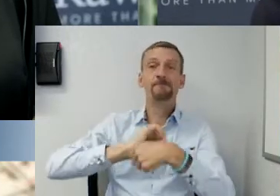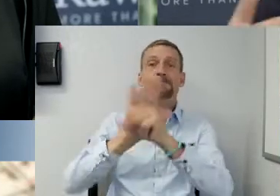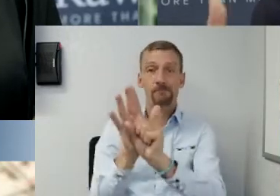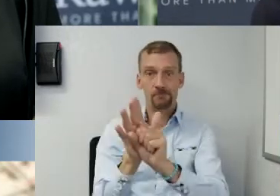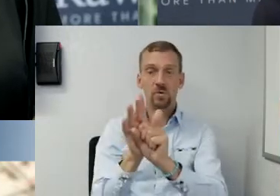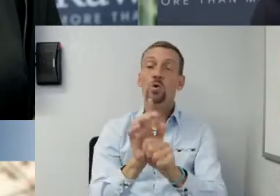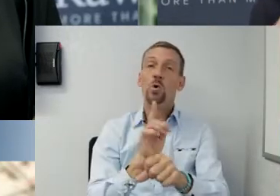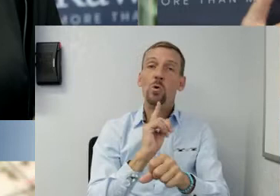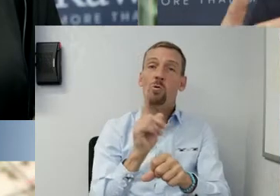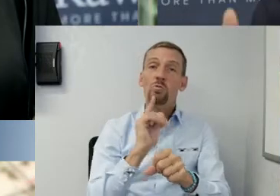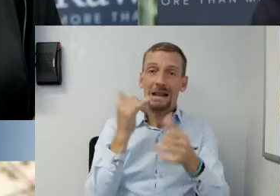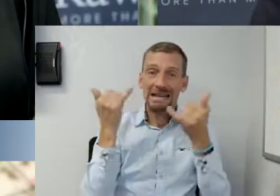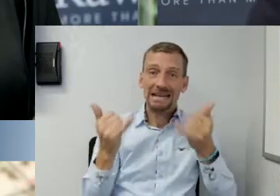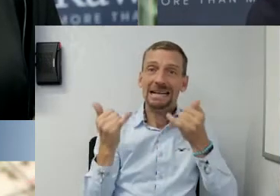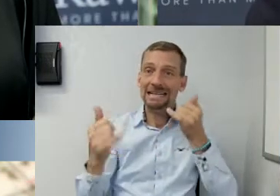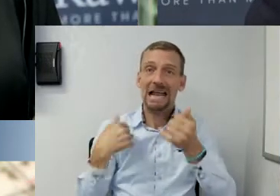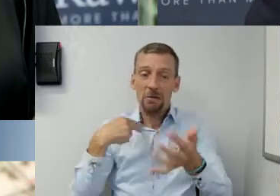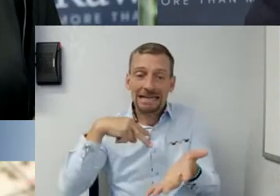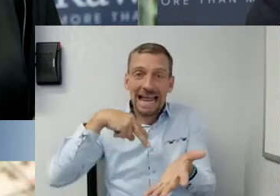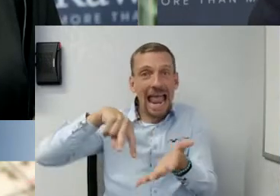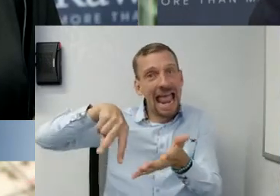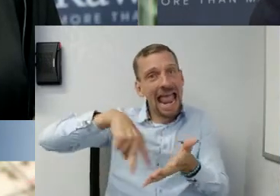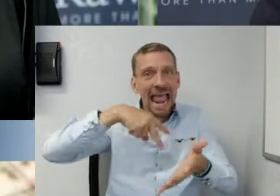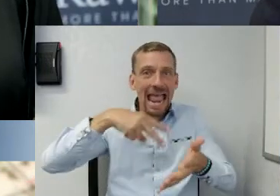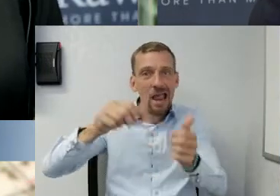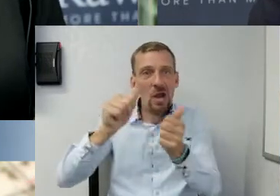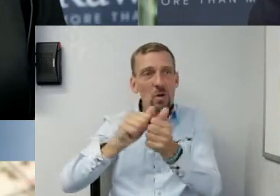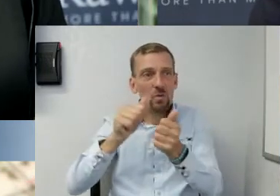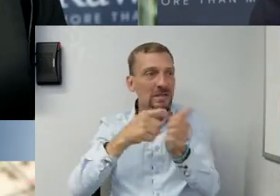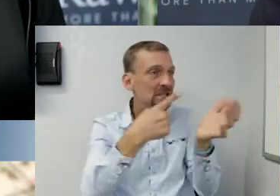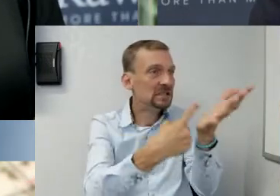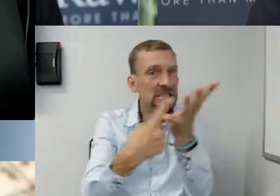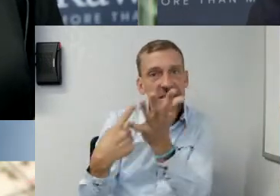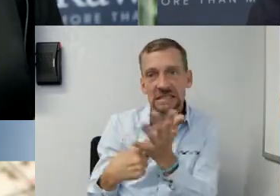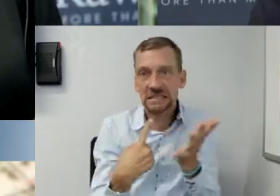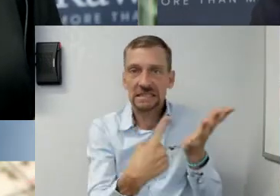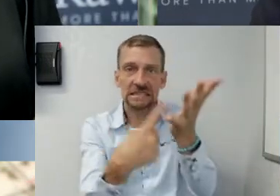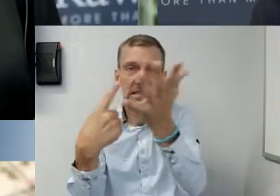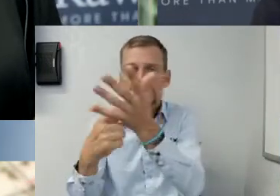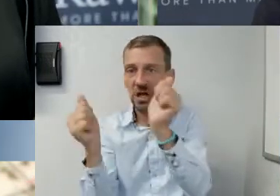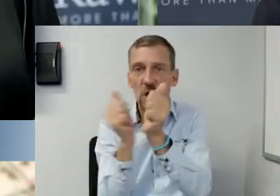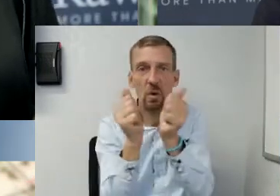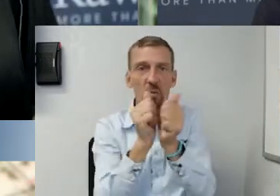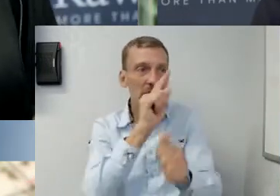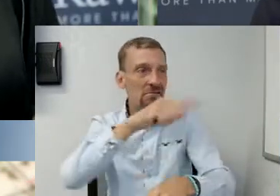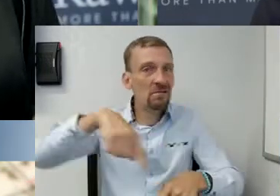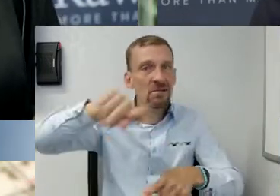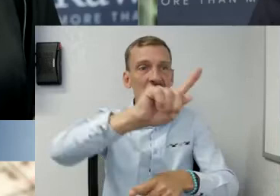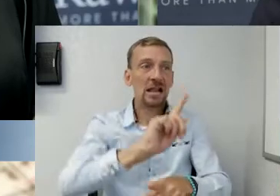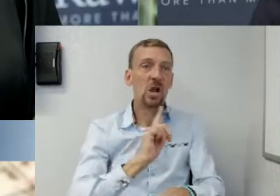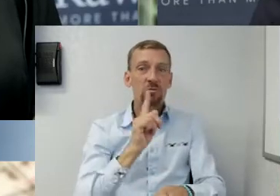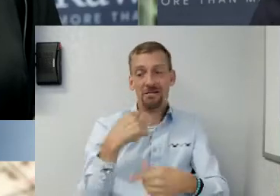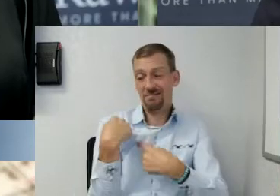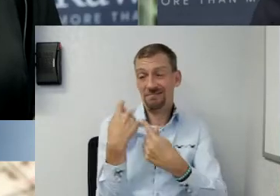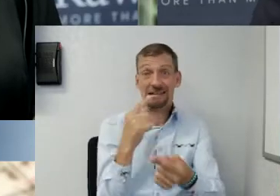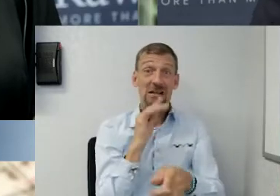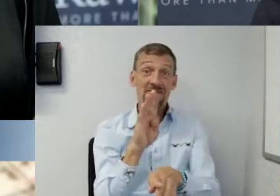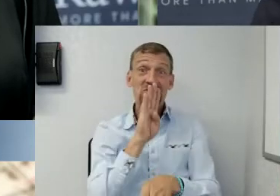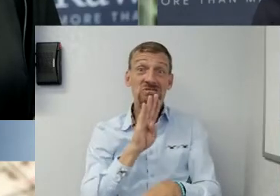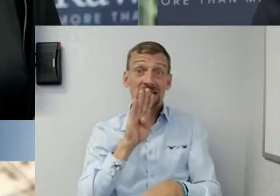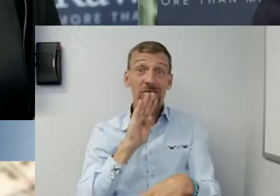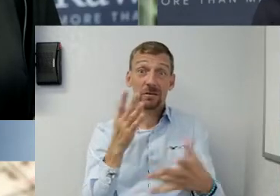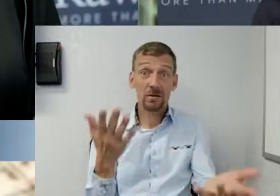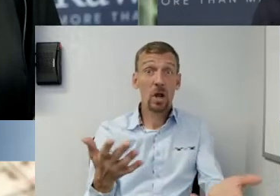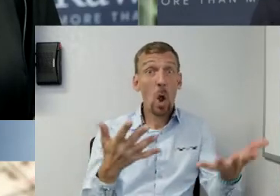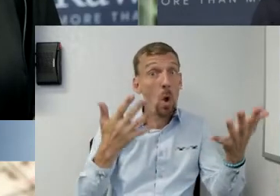of a dance right now, and we need the state's cooperation, but it is frustrating, and it's probably what